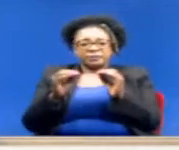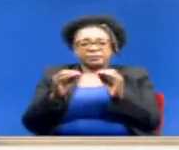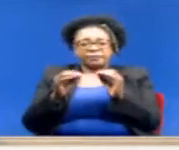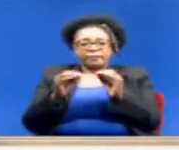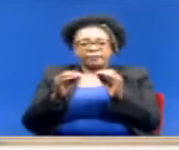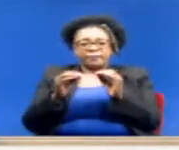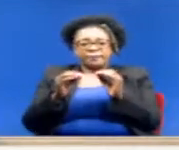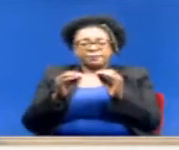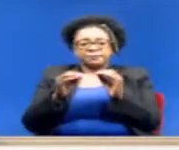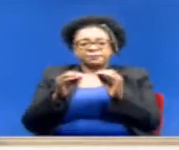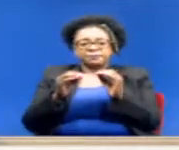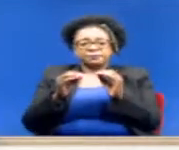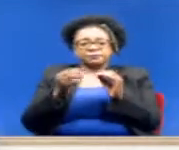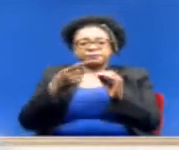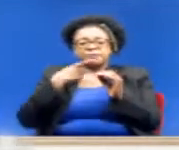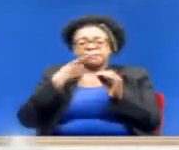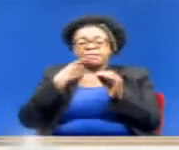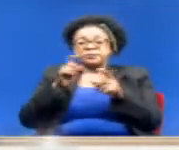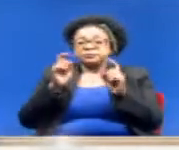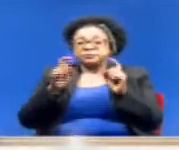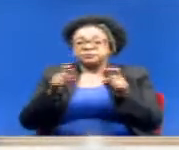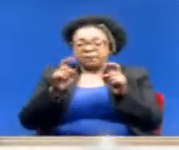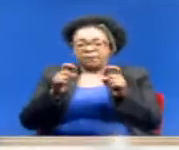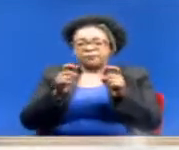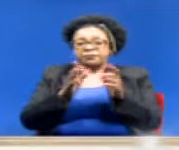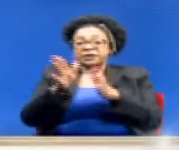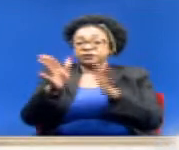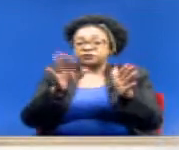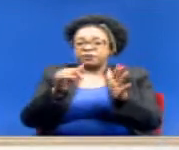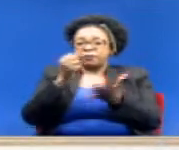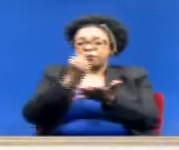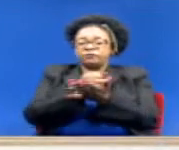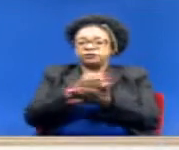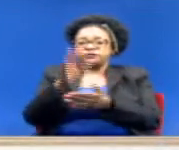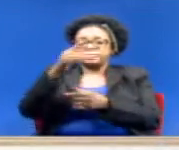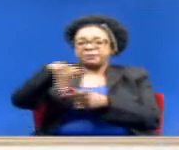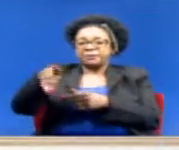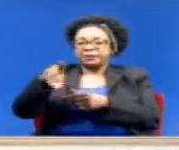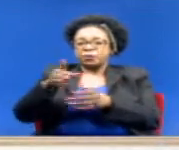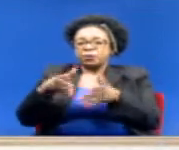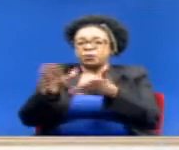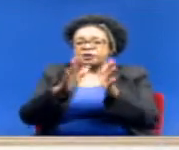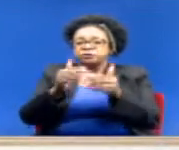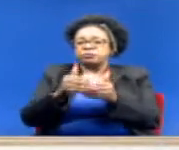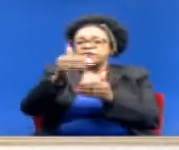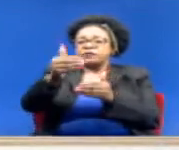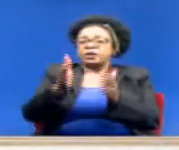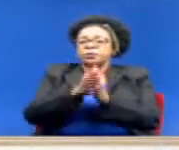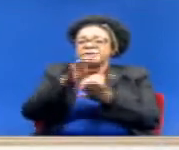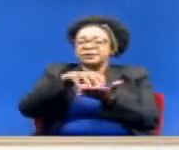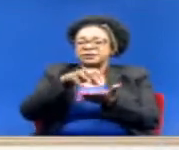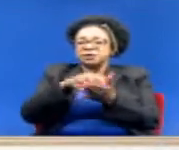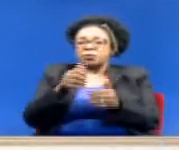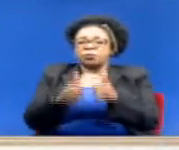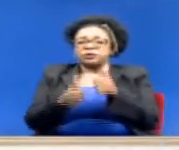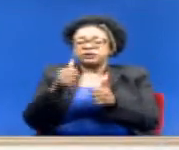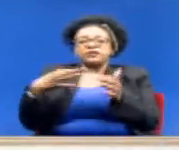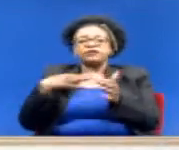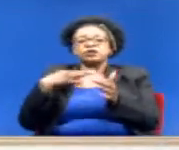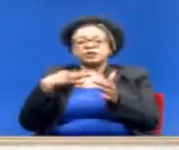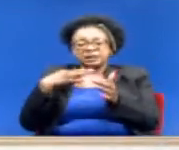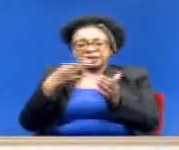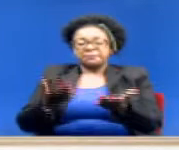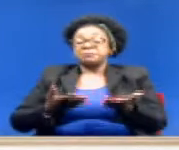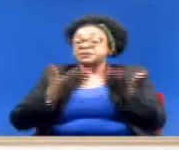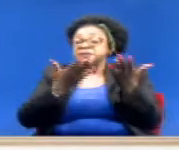and claims that they need directions from the office of the DPP on the way to move forward in this case, which they voluntarily presented